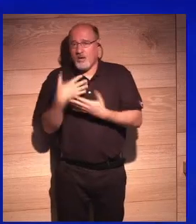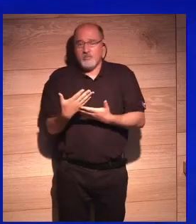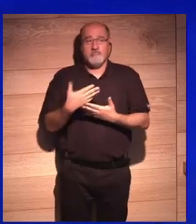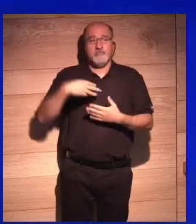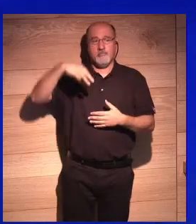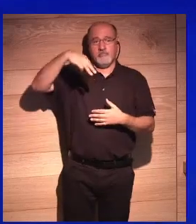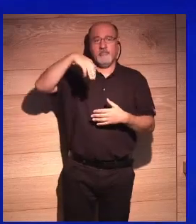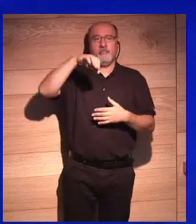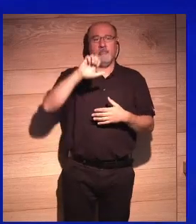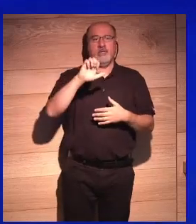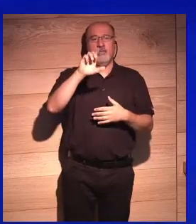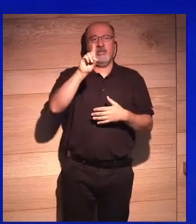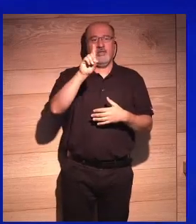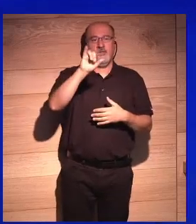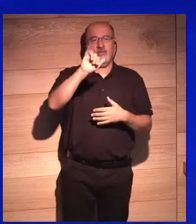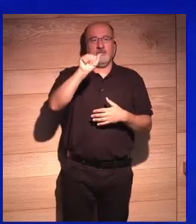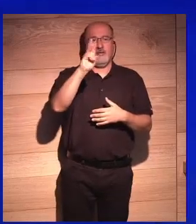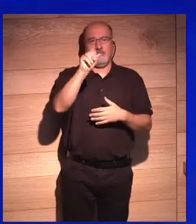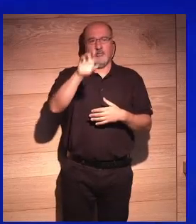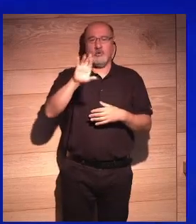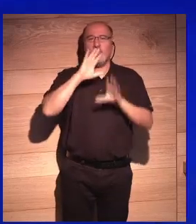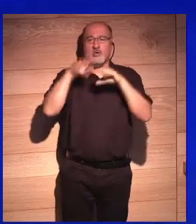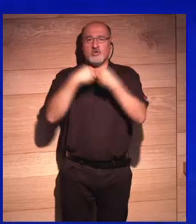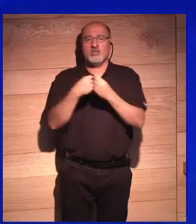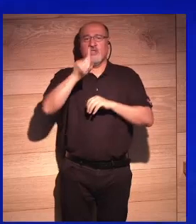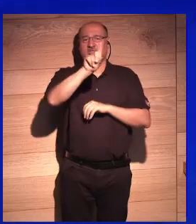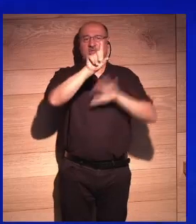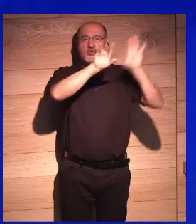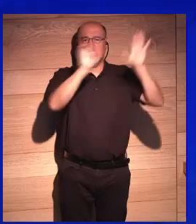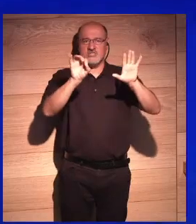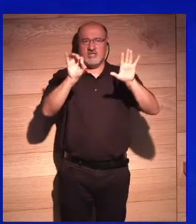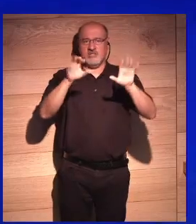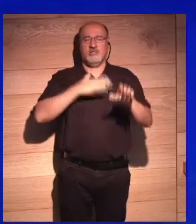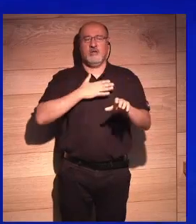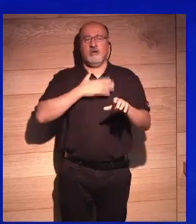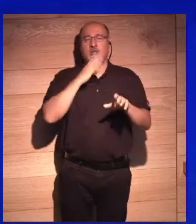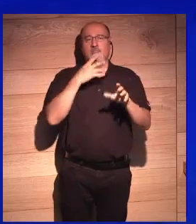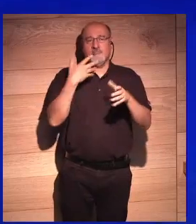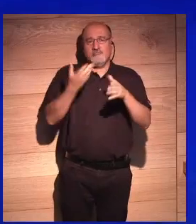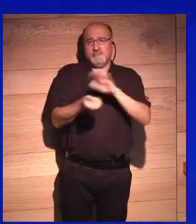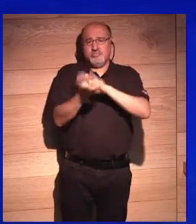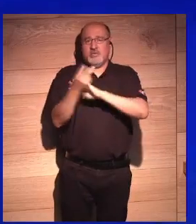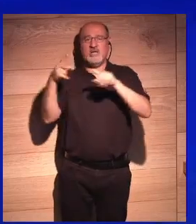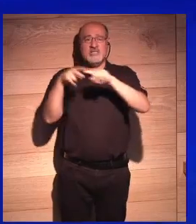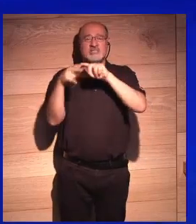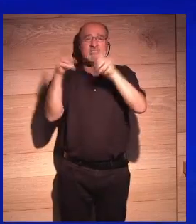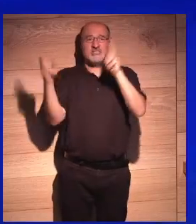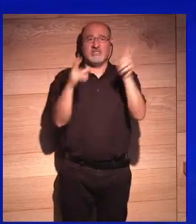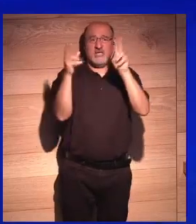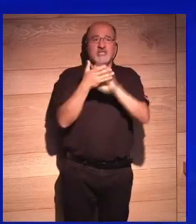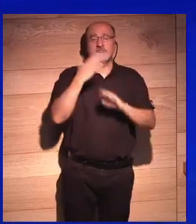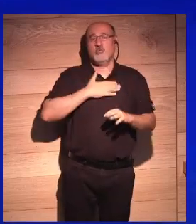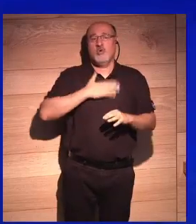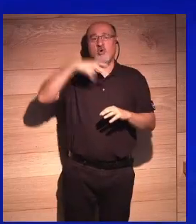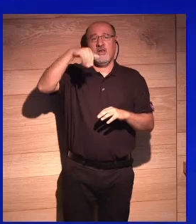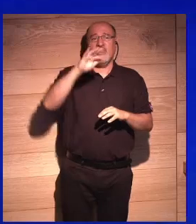content, to really give them another approach. They have around 160 series in production for the